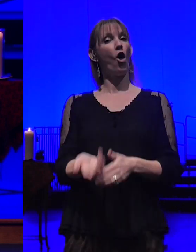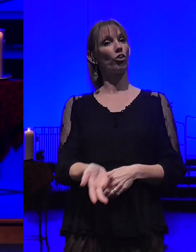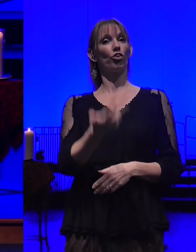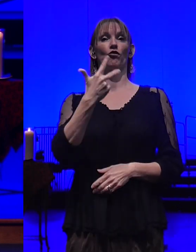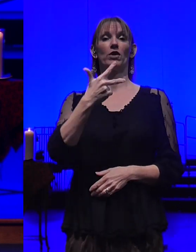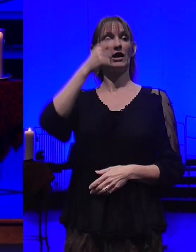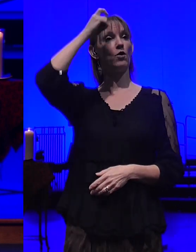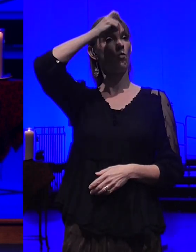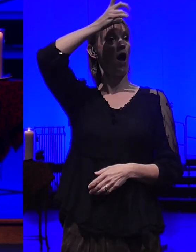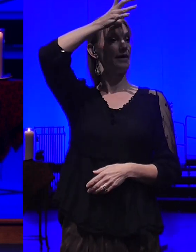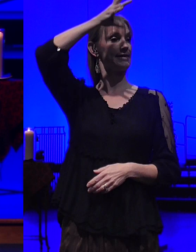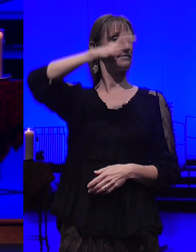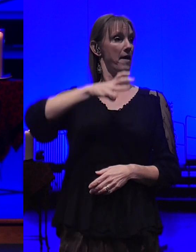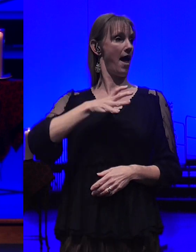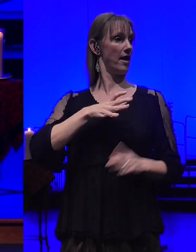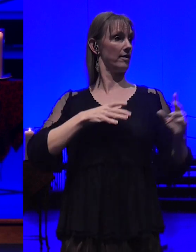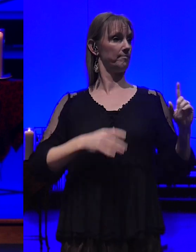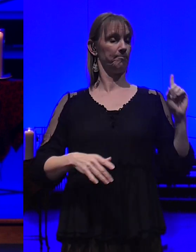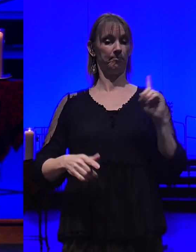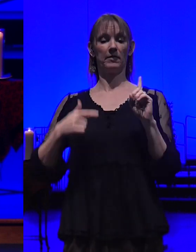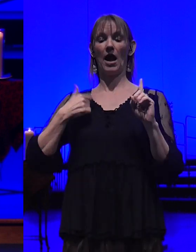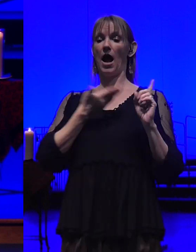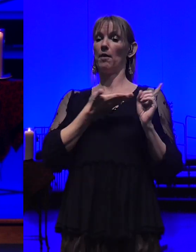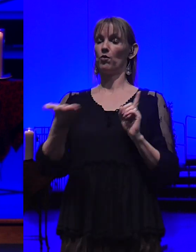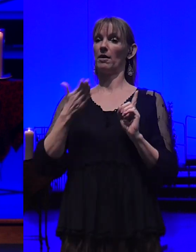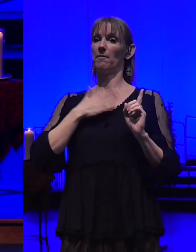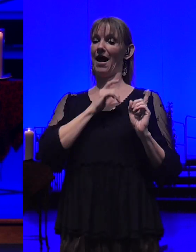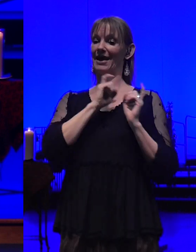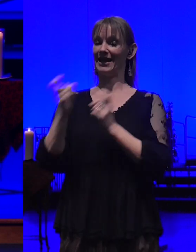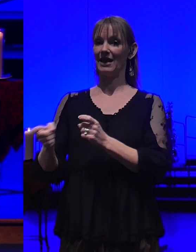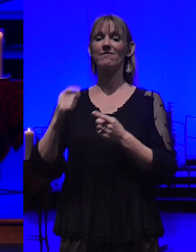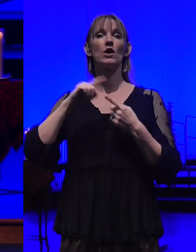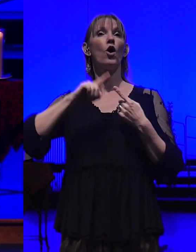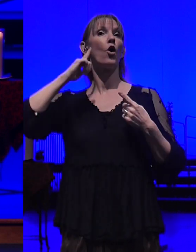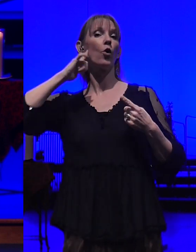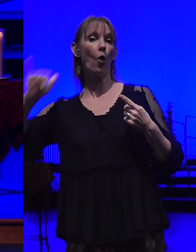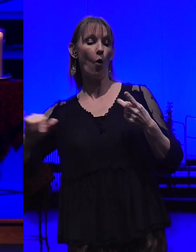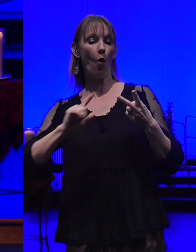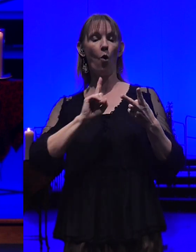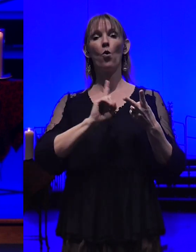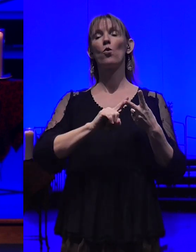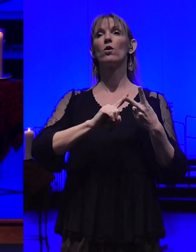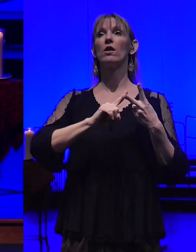men, and I bring my gifts of gold,